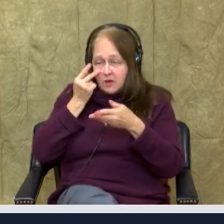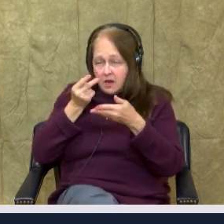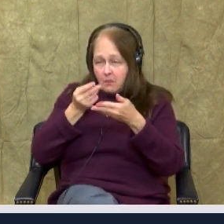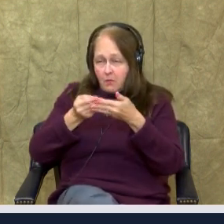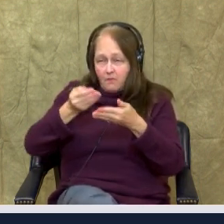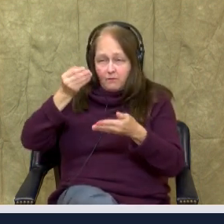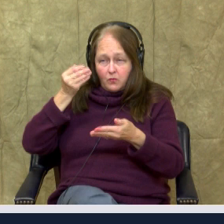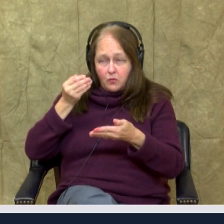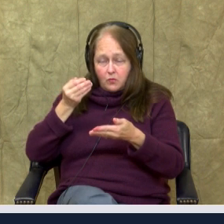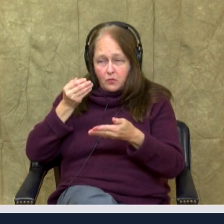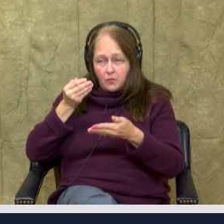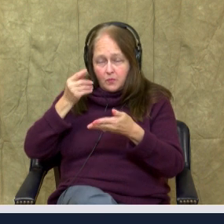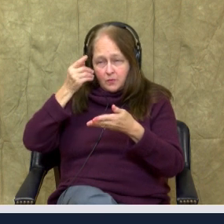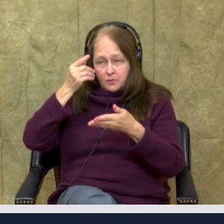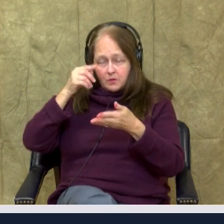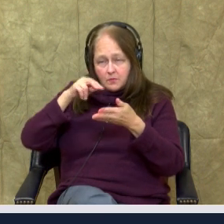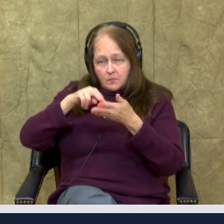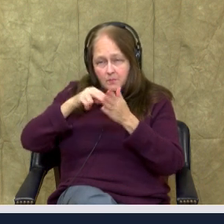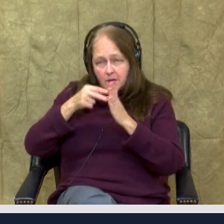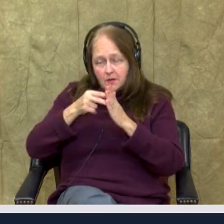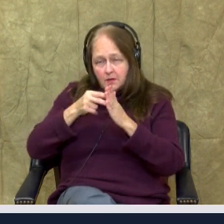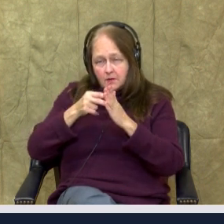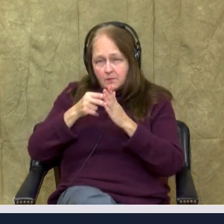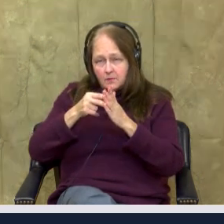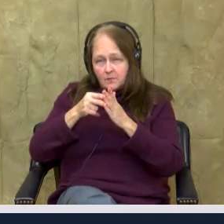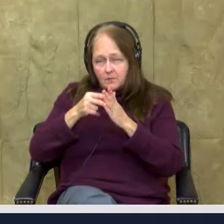context clues to determine the meaning.